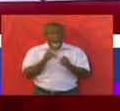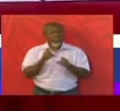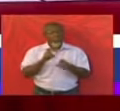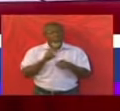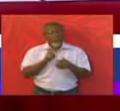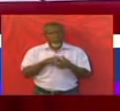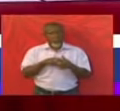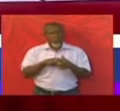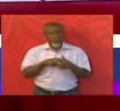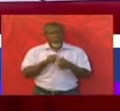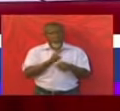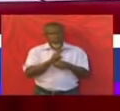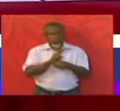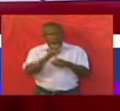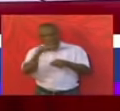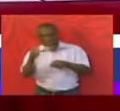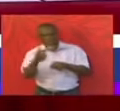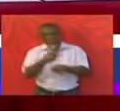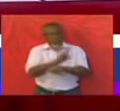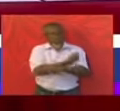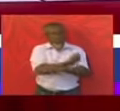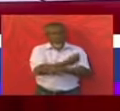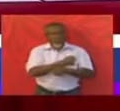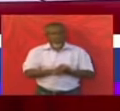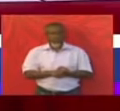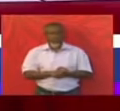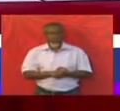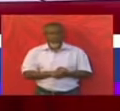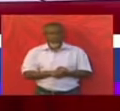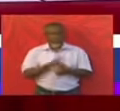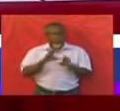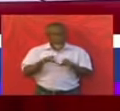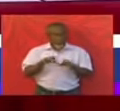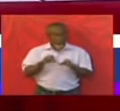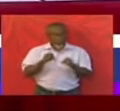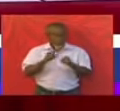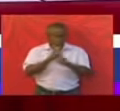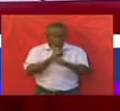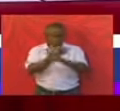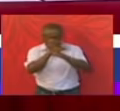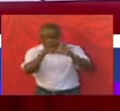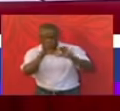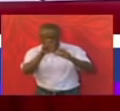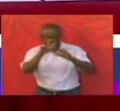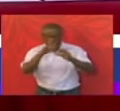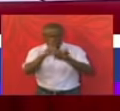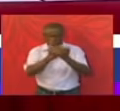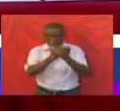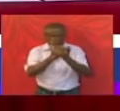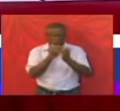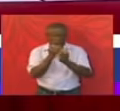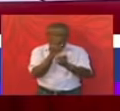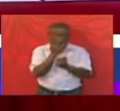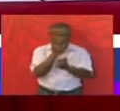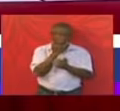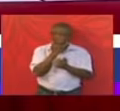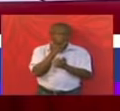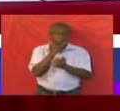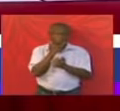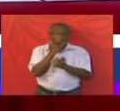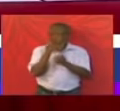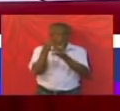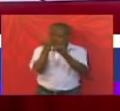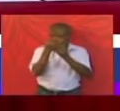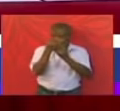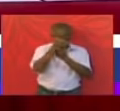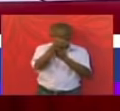question. Can you clear up some misinformation that was recently in the public domain regarding women who are on the oral contraceptive pill